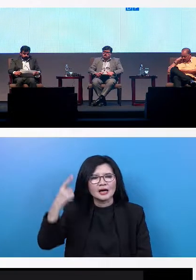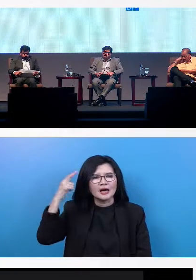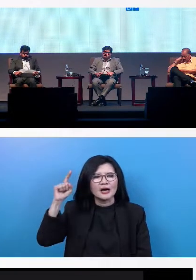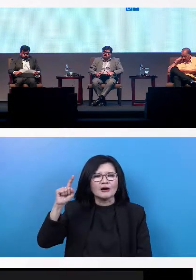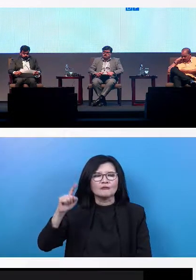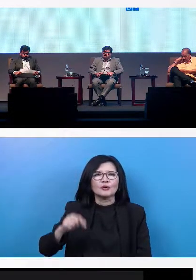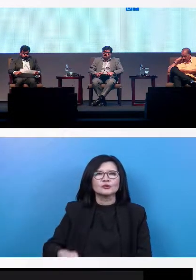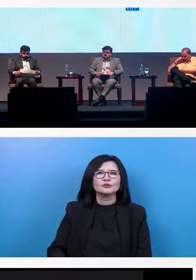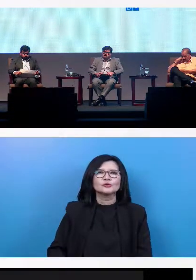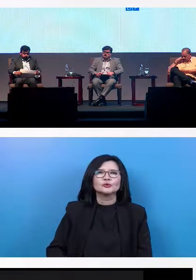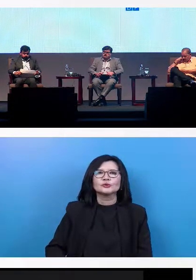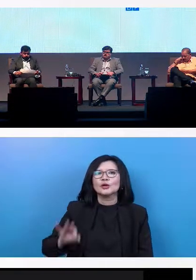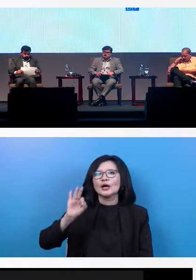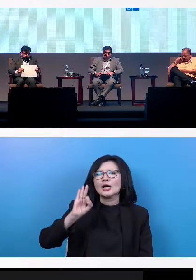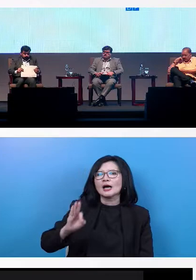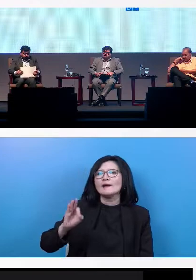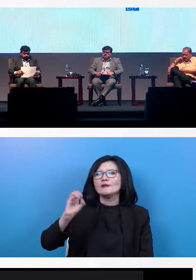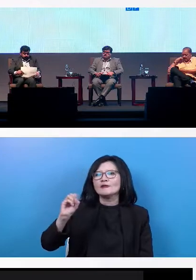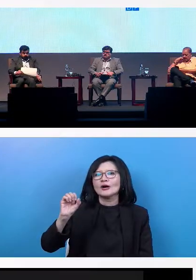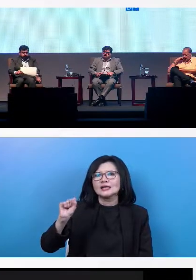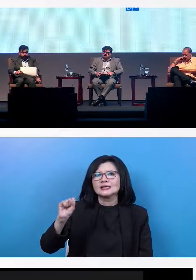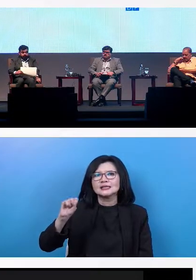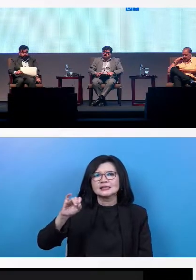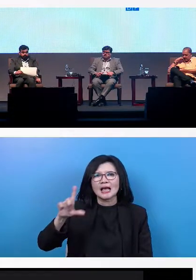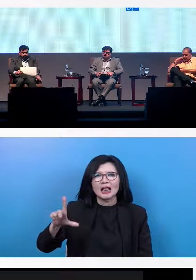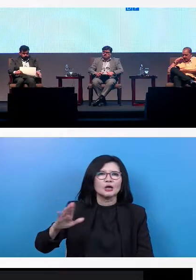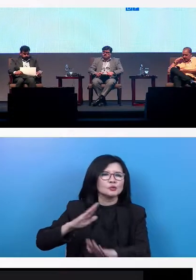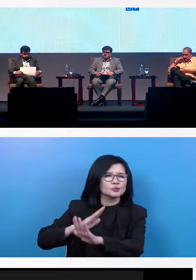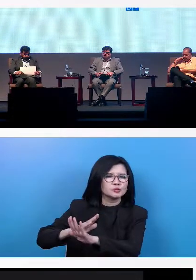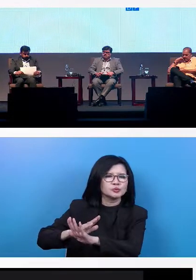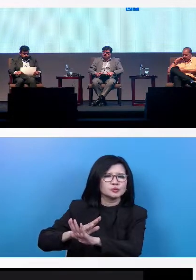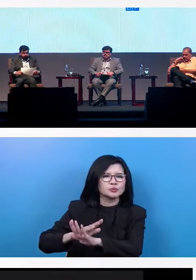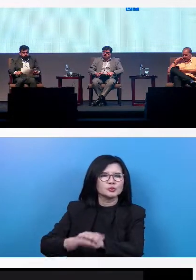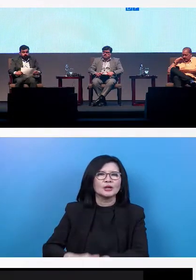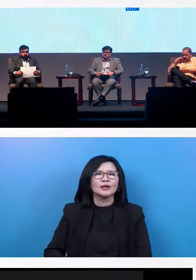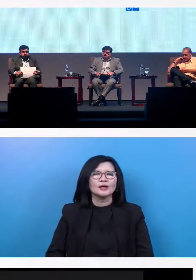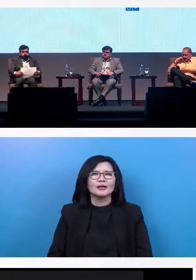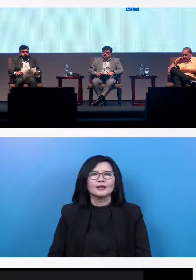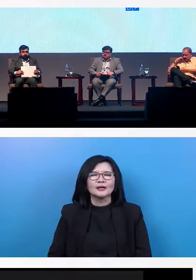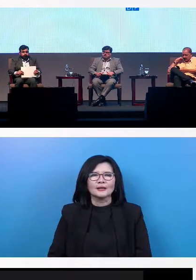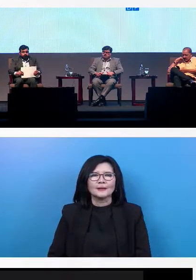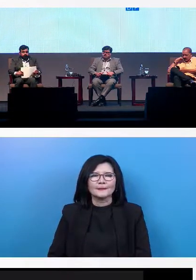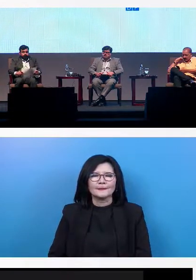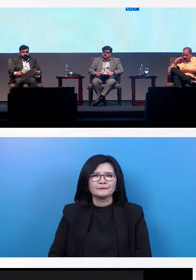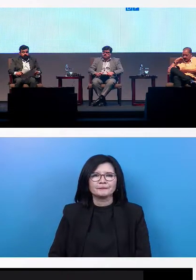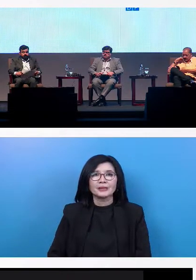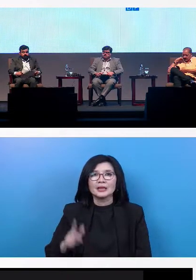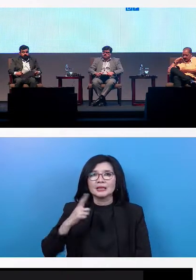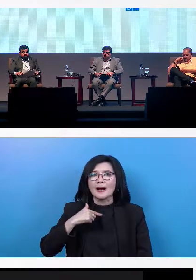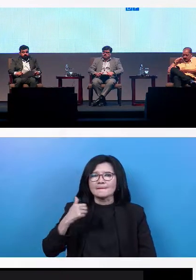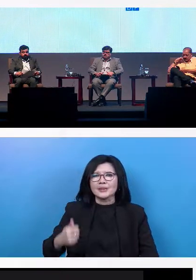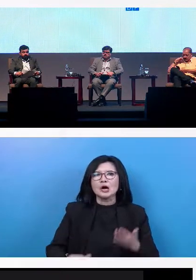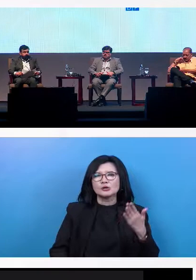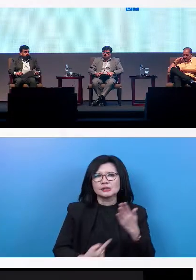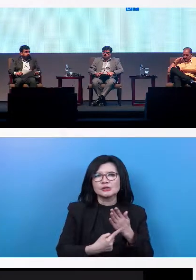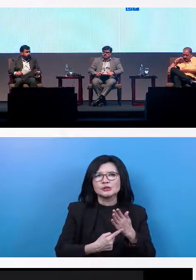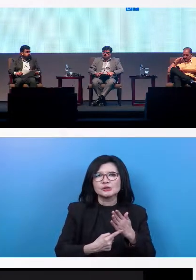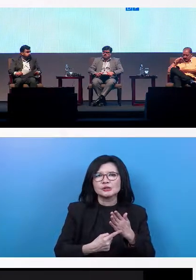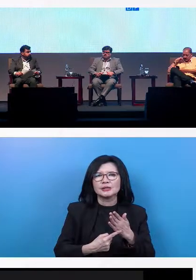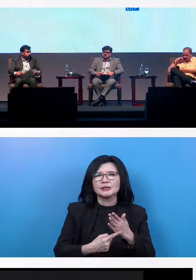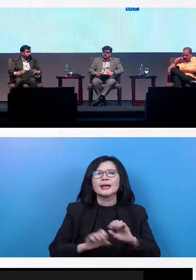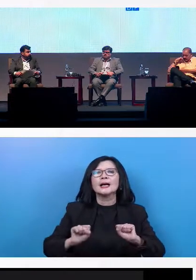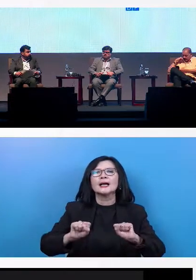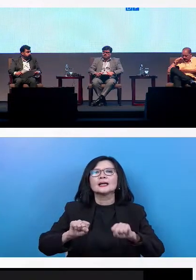hydrogen breakthrough iron making technology. And that's produced its first green steel